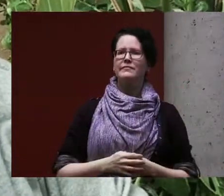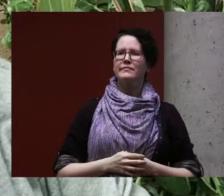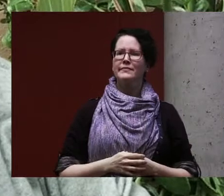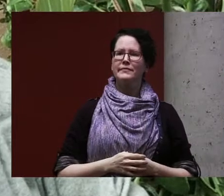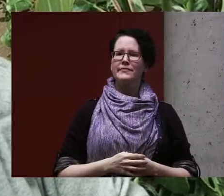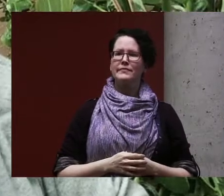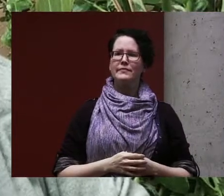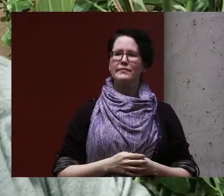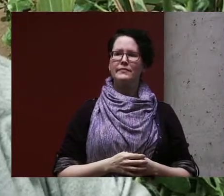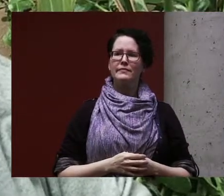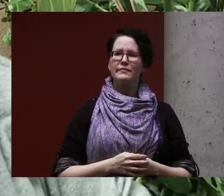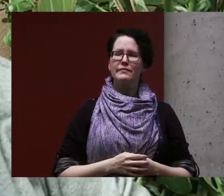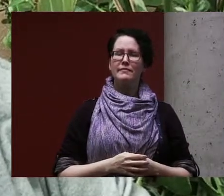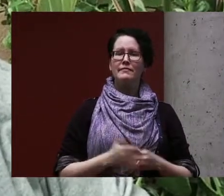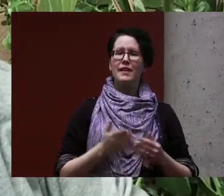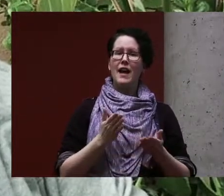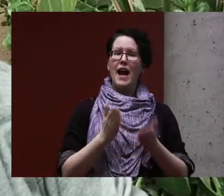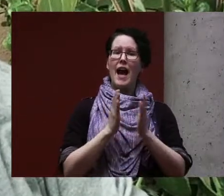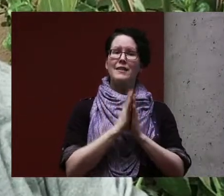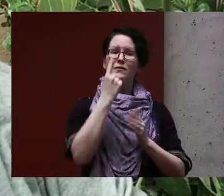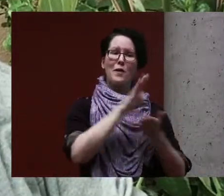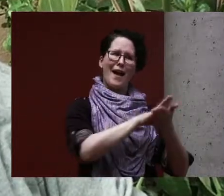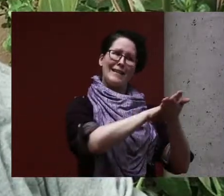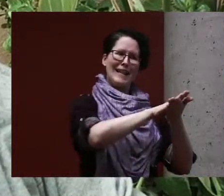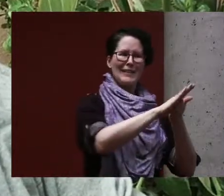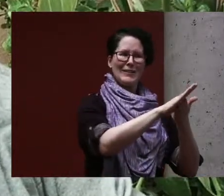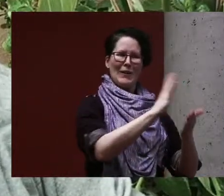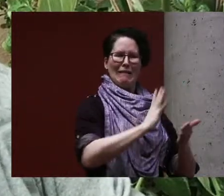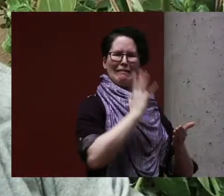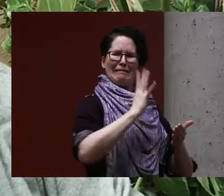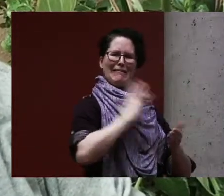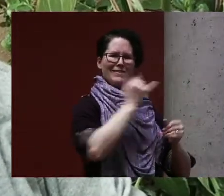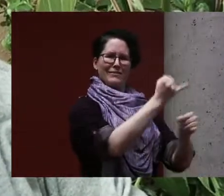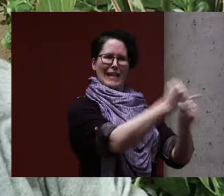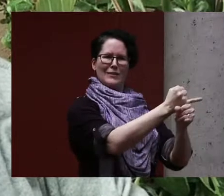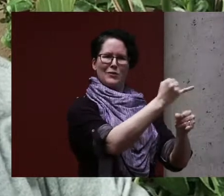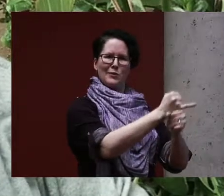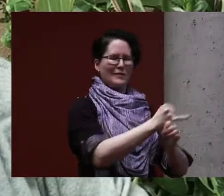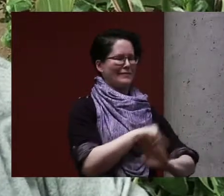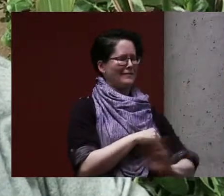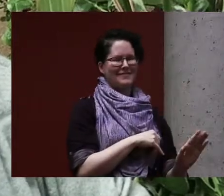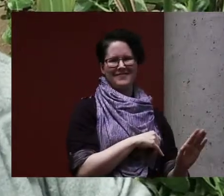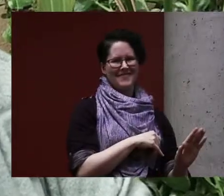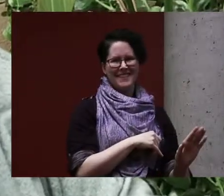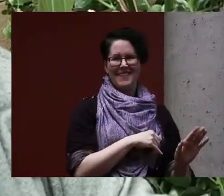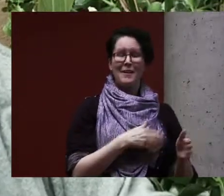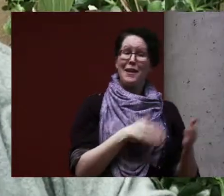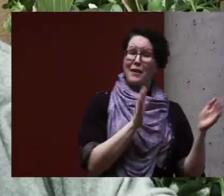not asking for a nicer gulag. We're not asking for